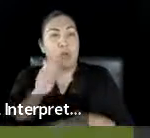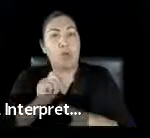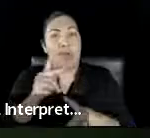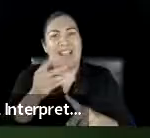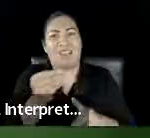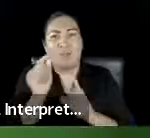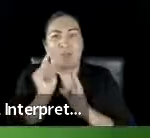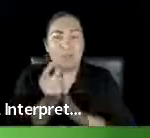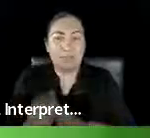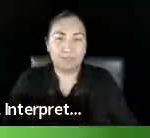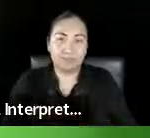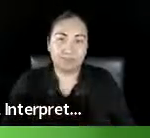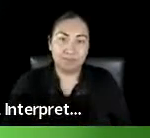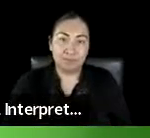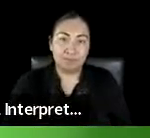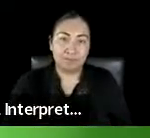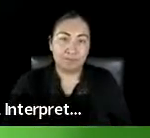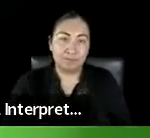in a few minutes.